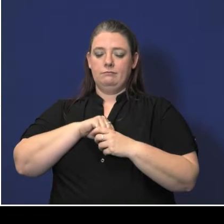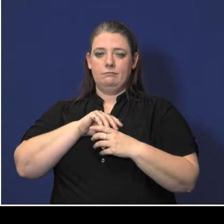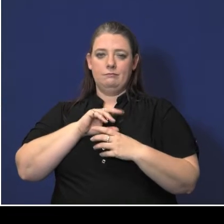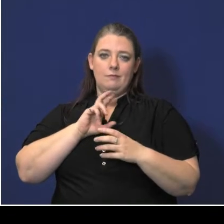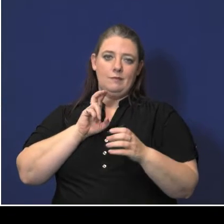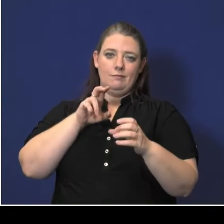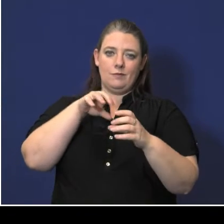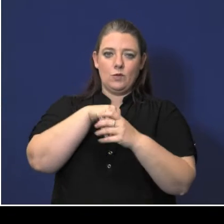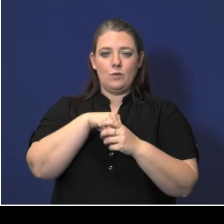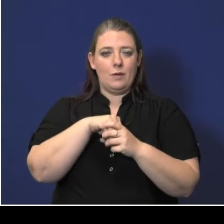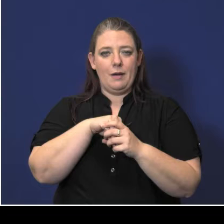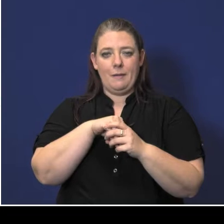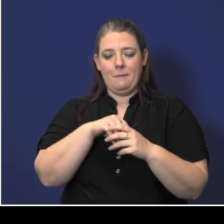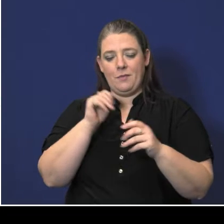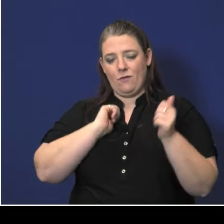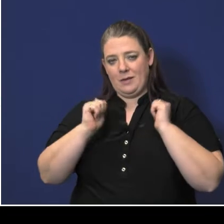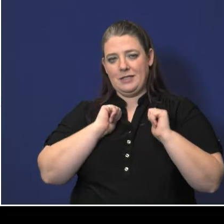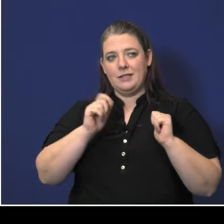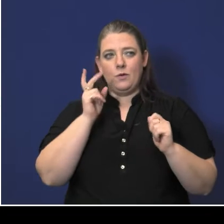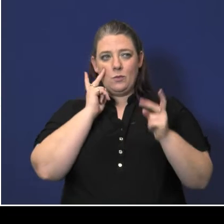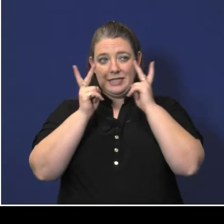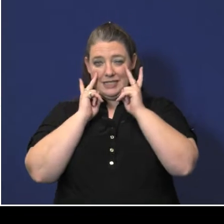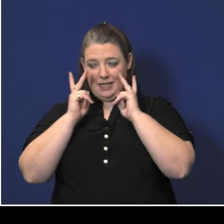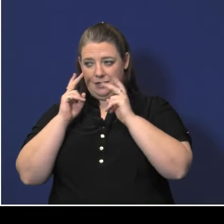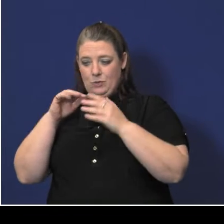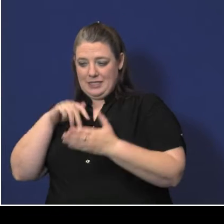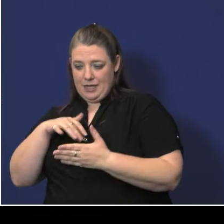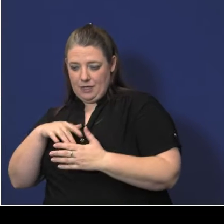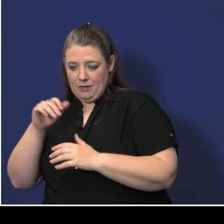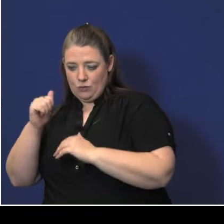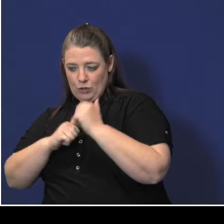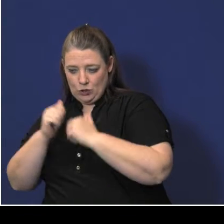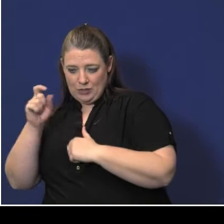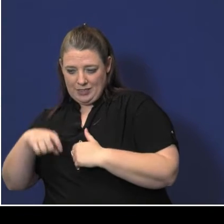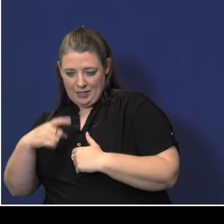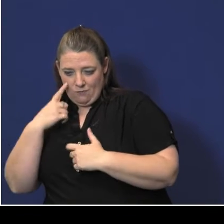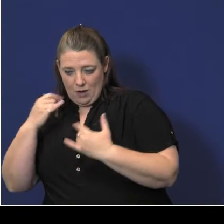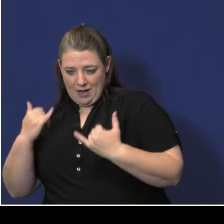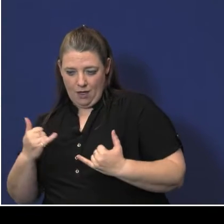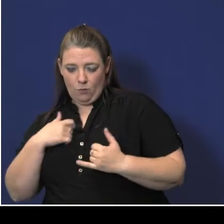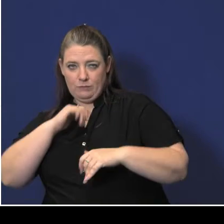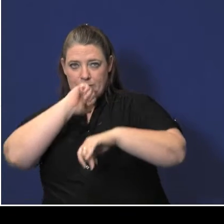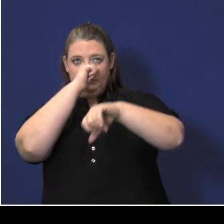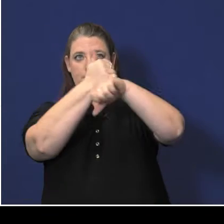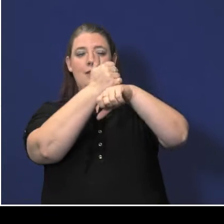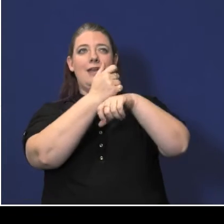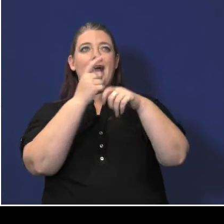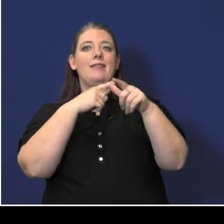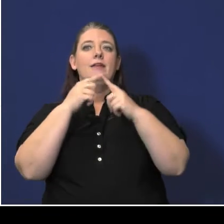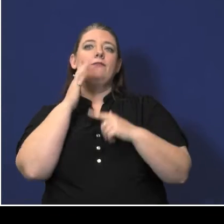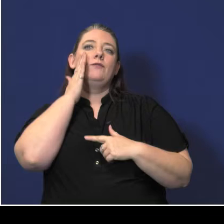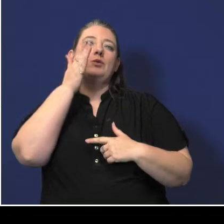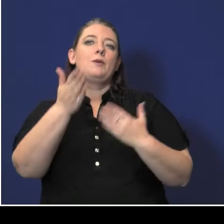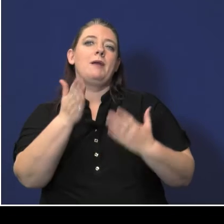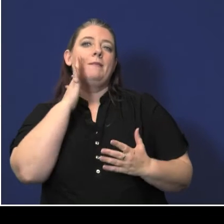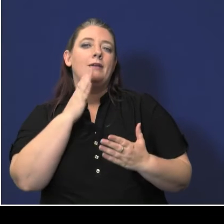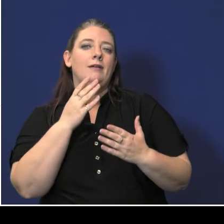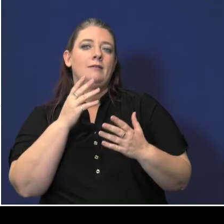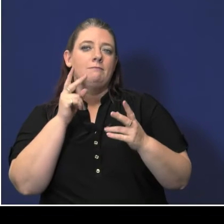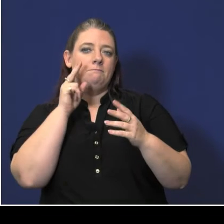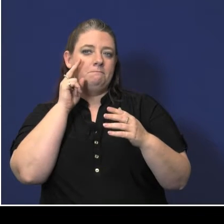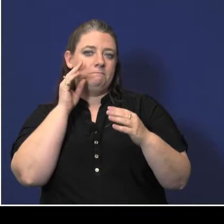the infrastructure now, and then we'll study what it would take to get the additional equipment or technology in the future. Yeah, so, and the